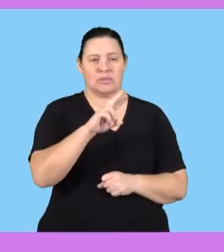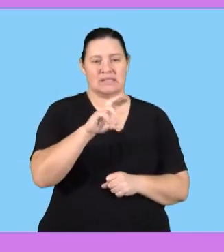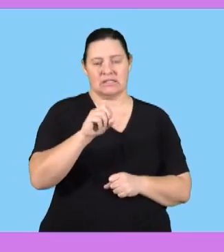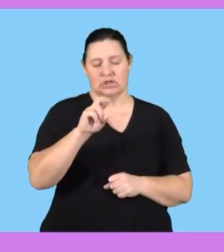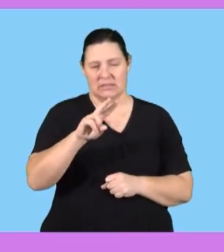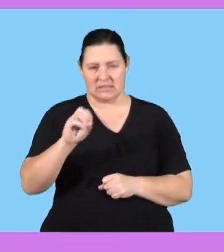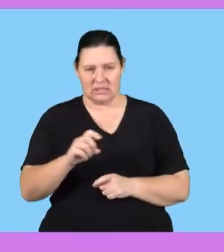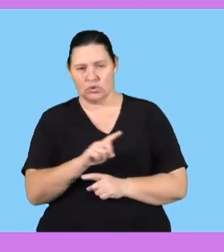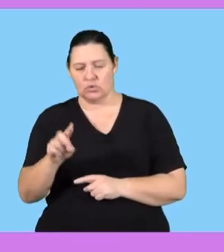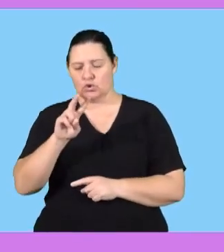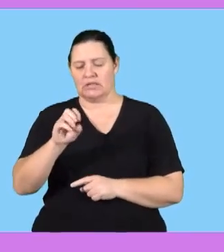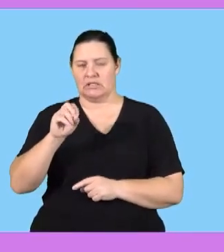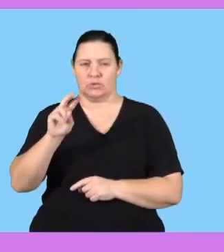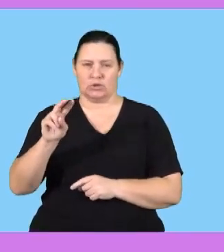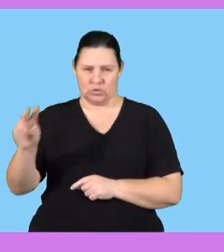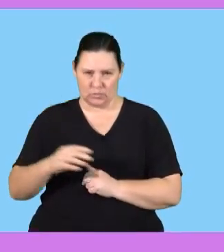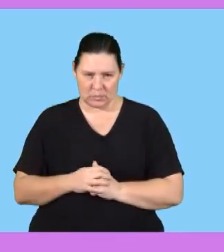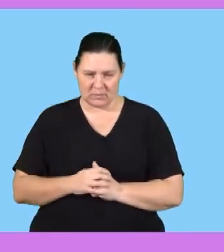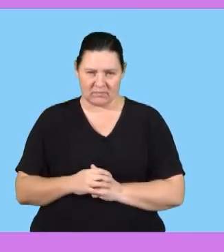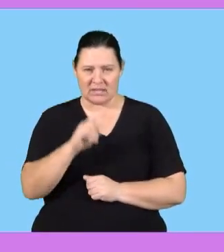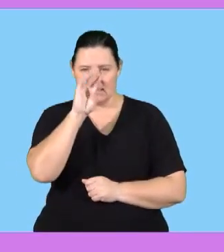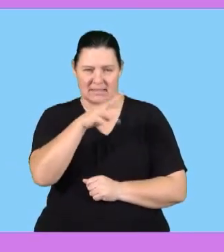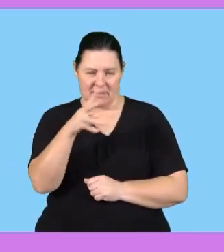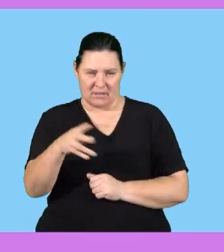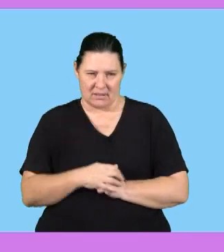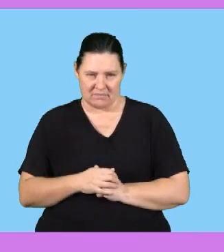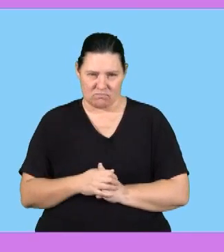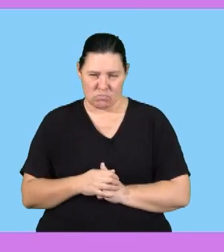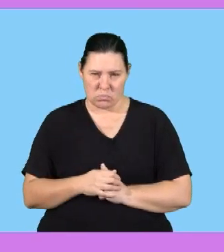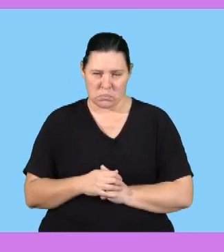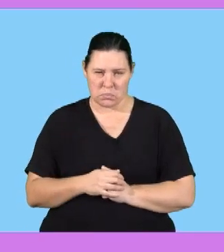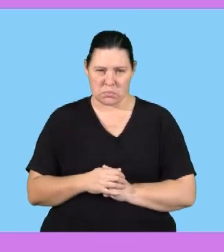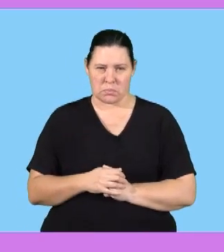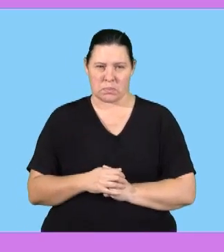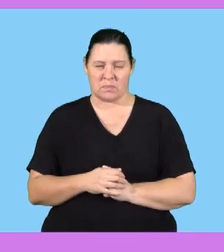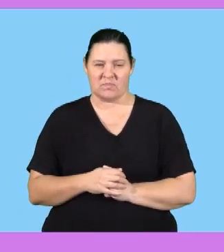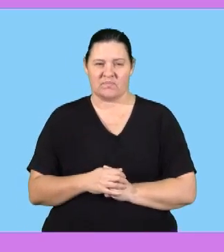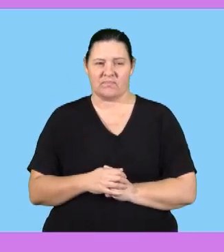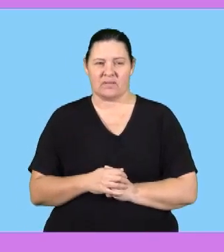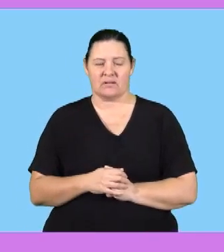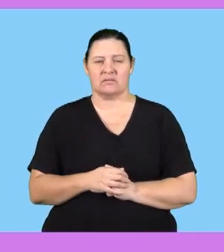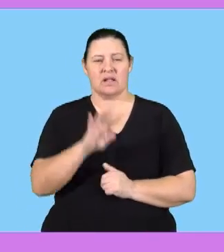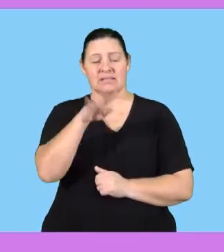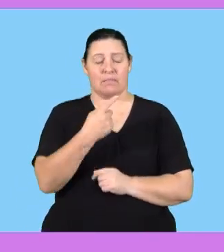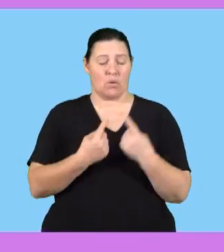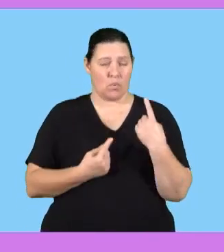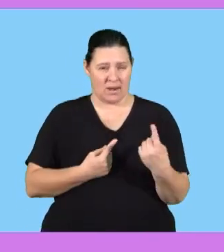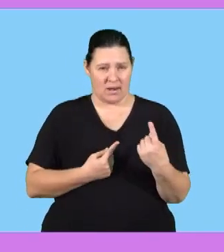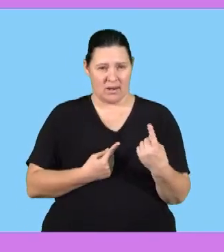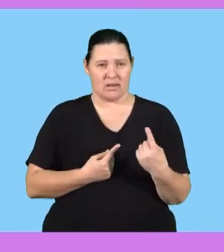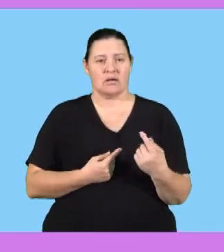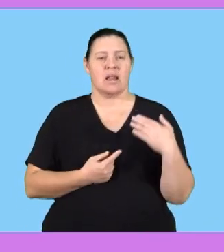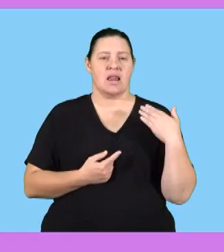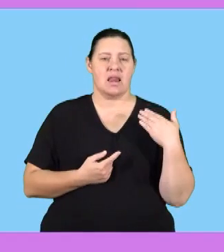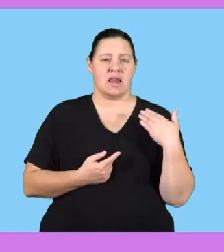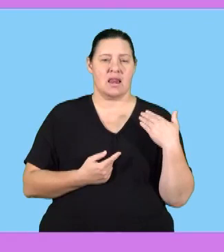years 2020 to 2022, as you can see in the table, right? 2020 to 2022. Table